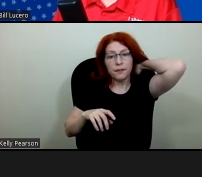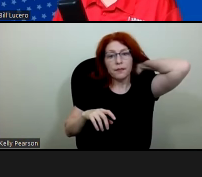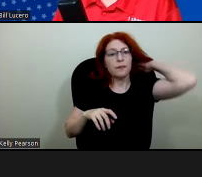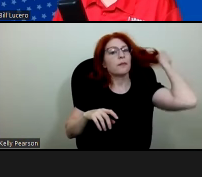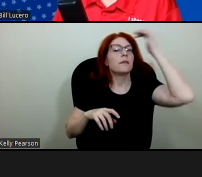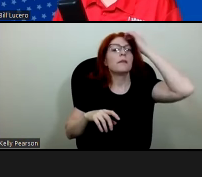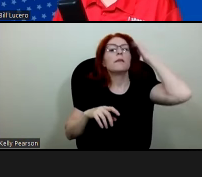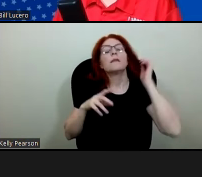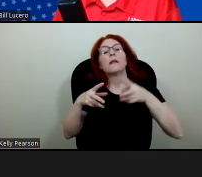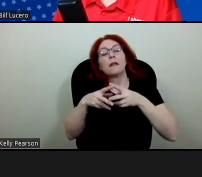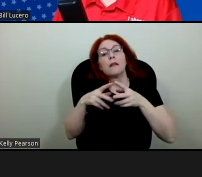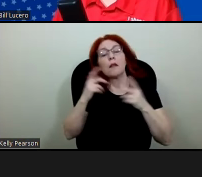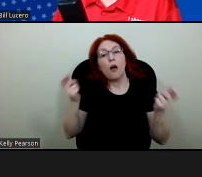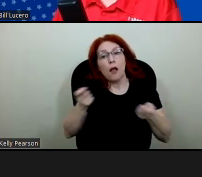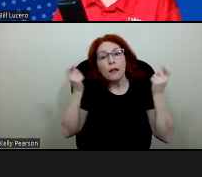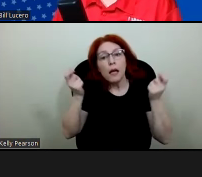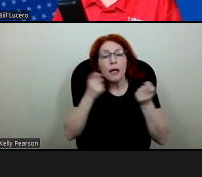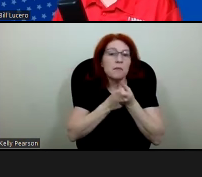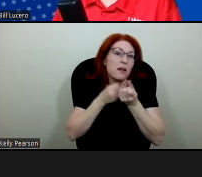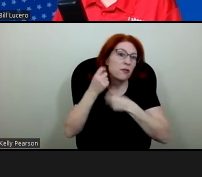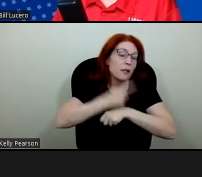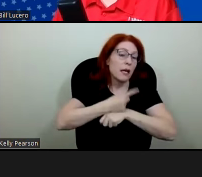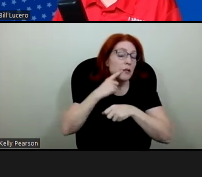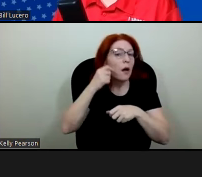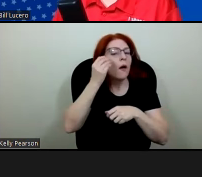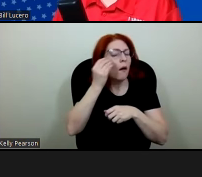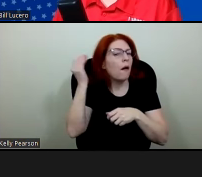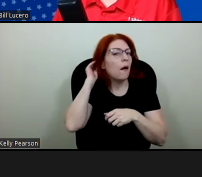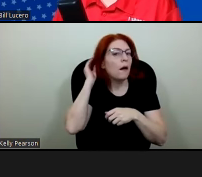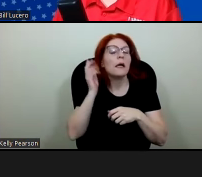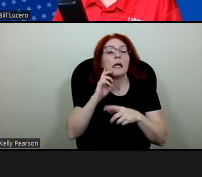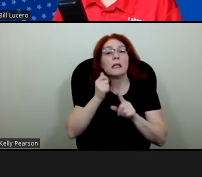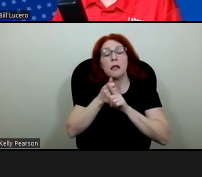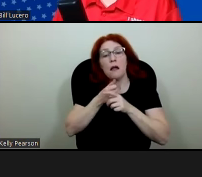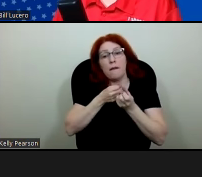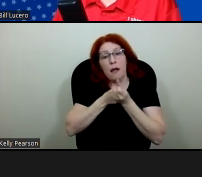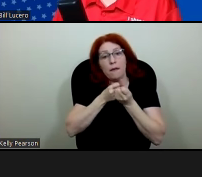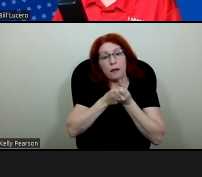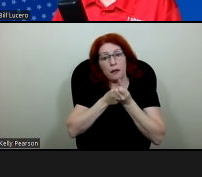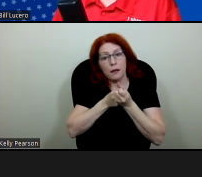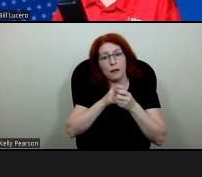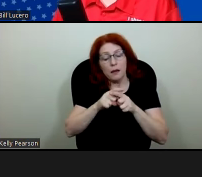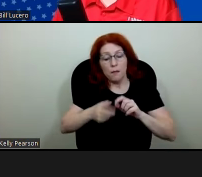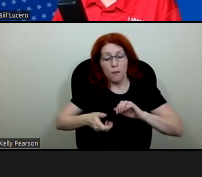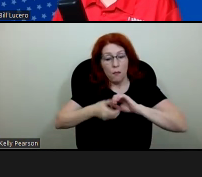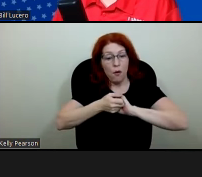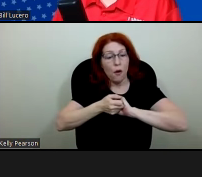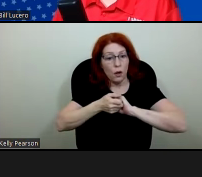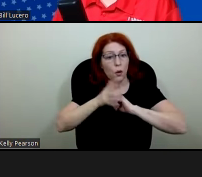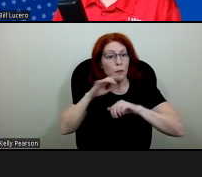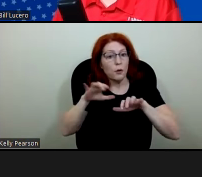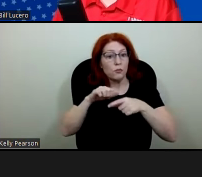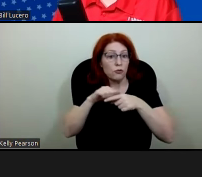or sponsored days. So really keep in mind the self-advocates and our partners are going to be doing some